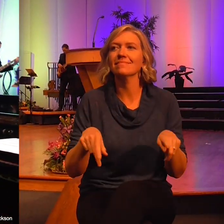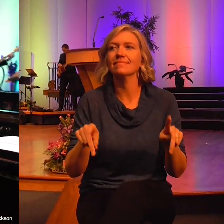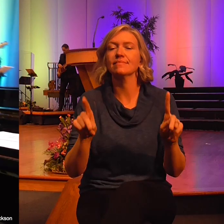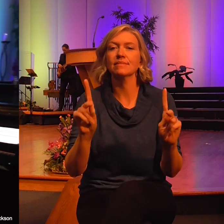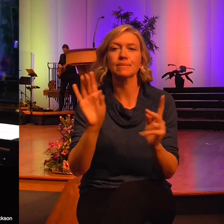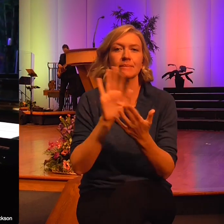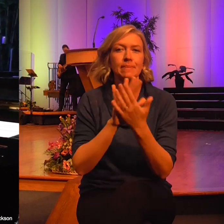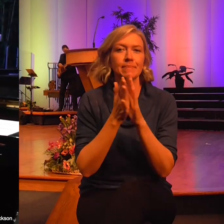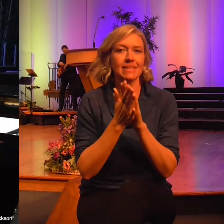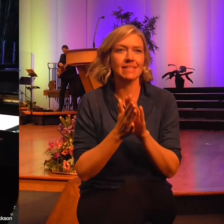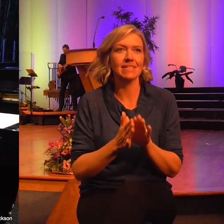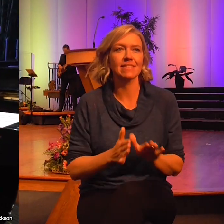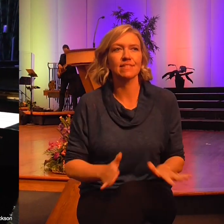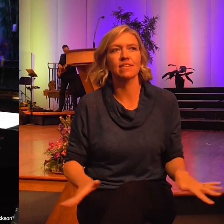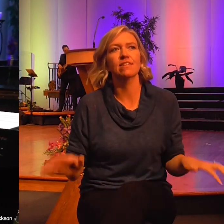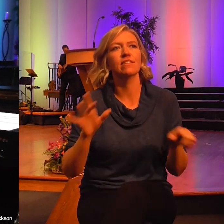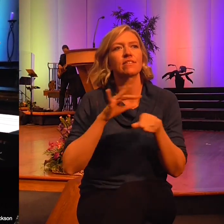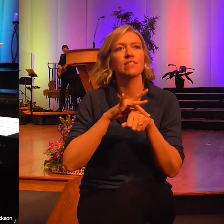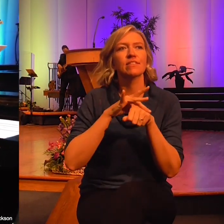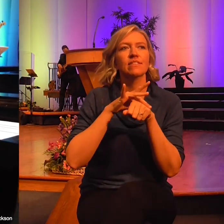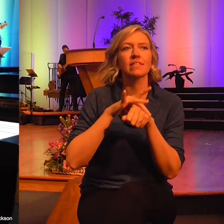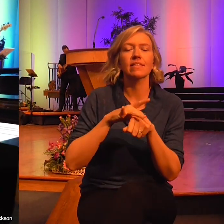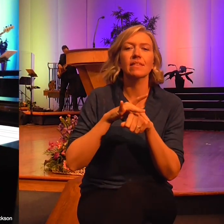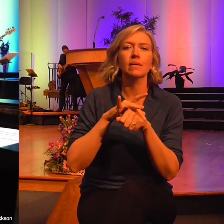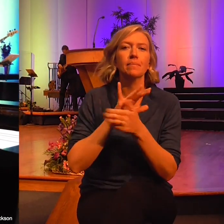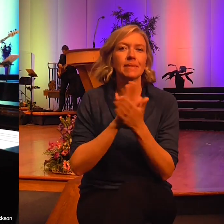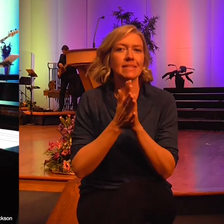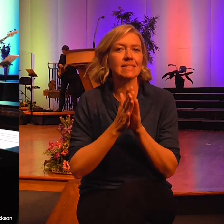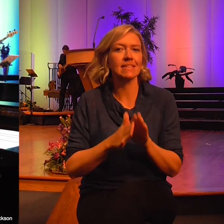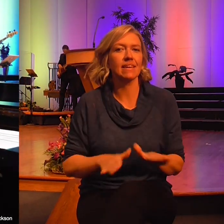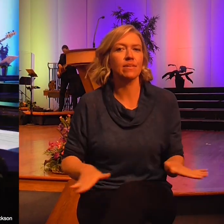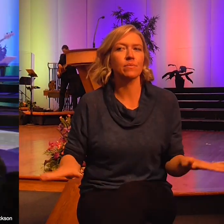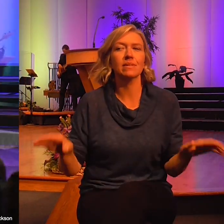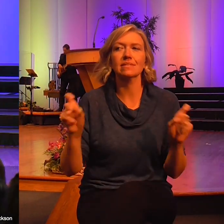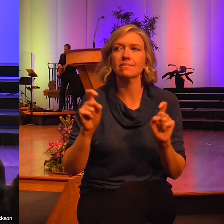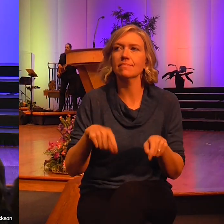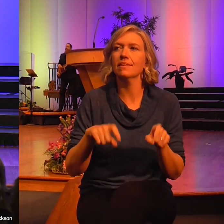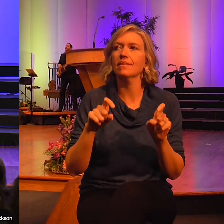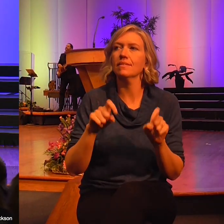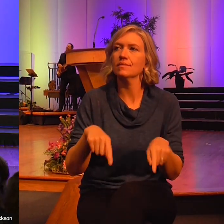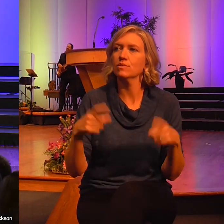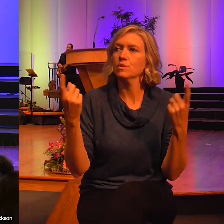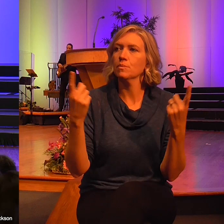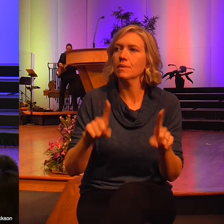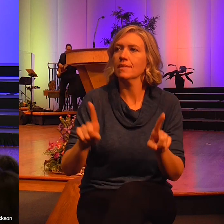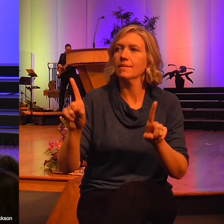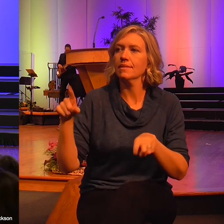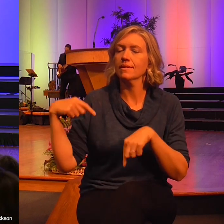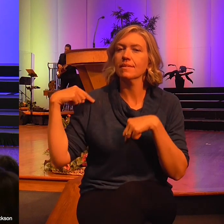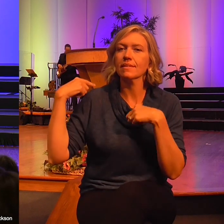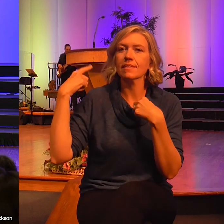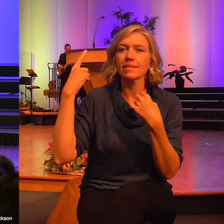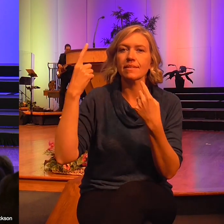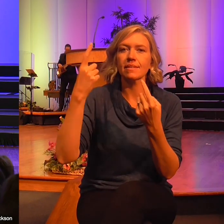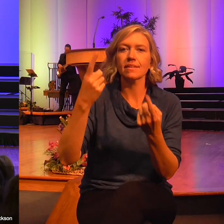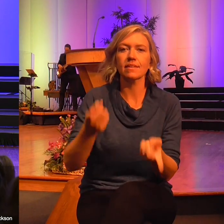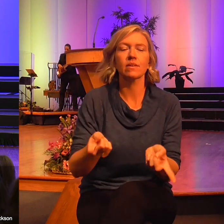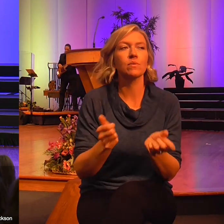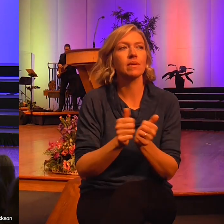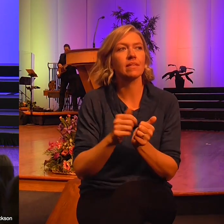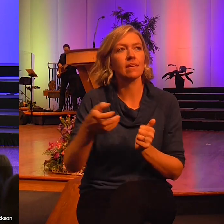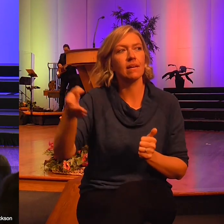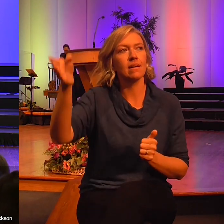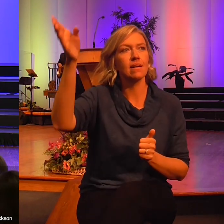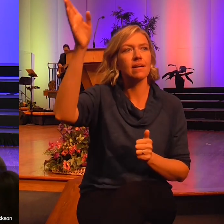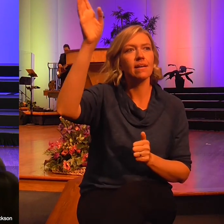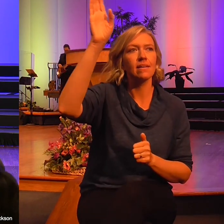Let there be peace on earth, the peace that was meant to be.